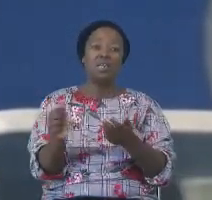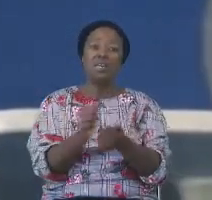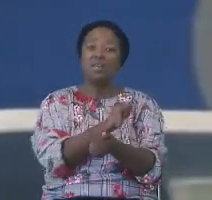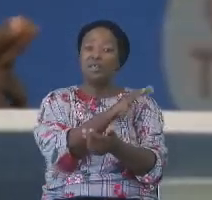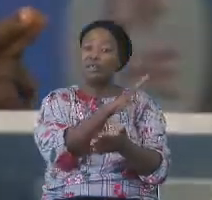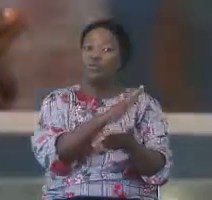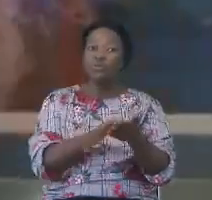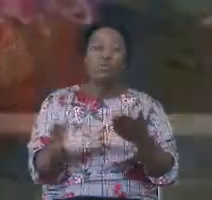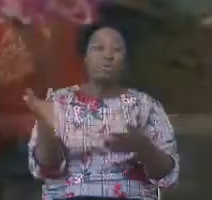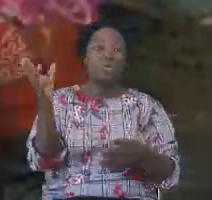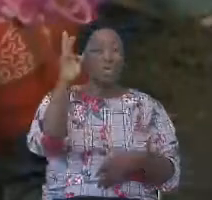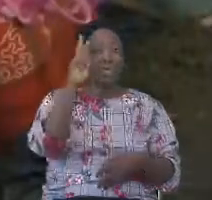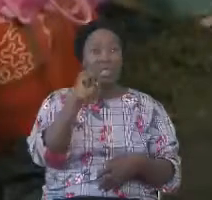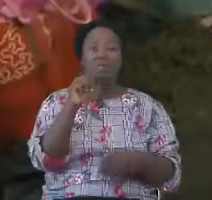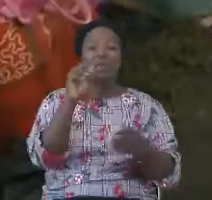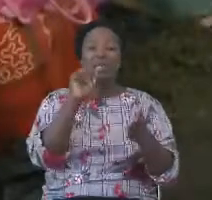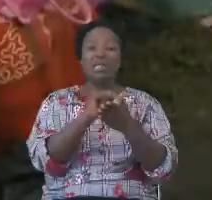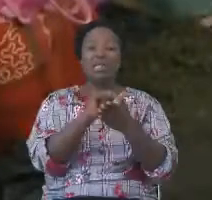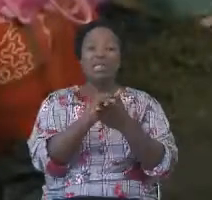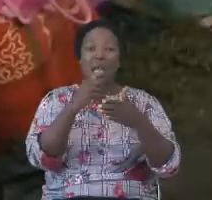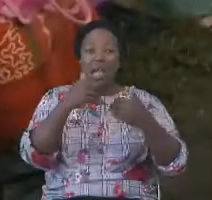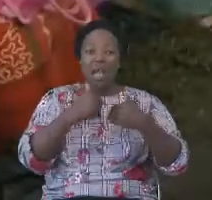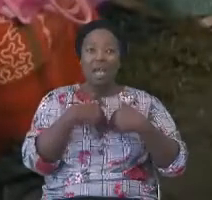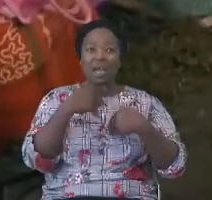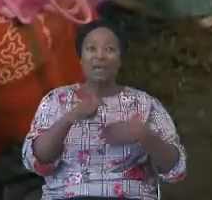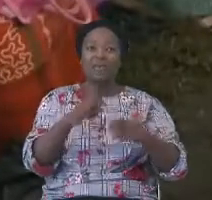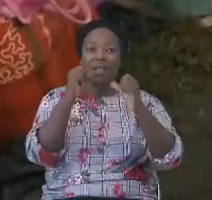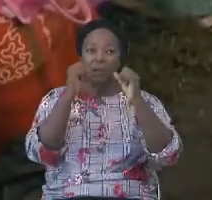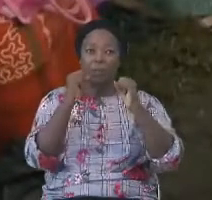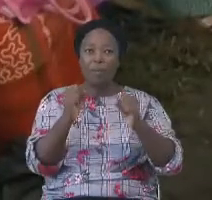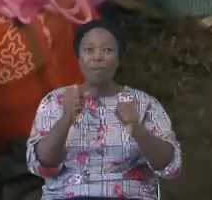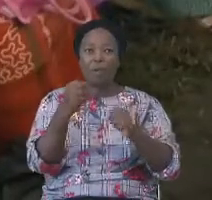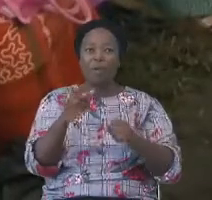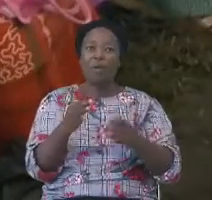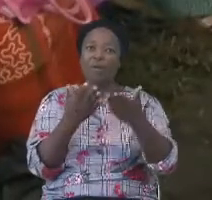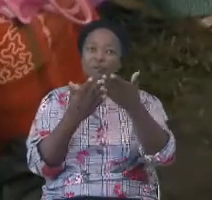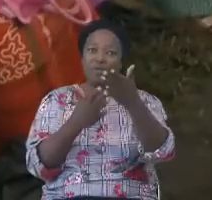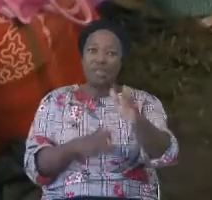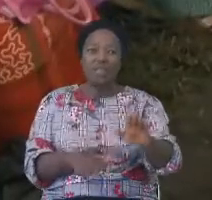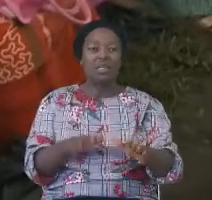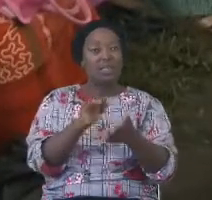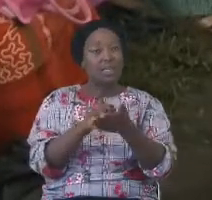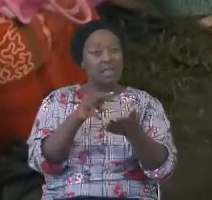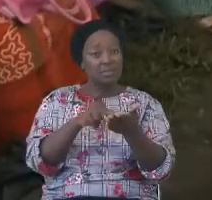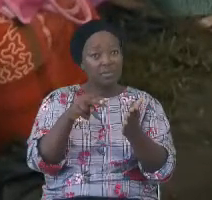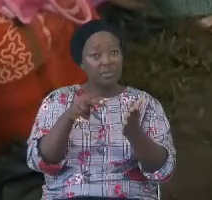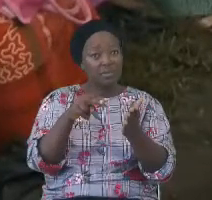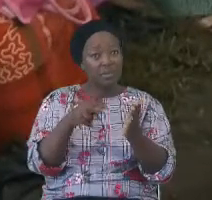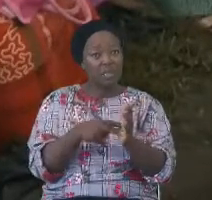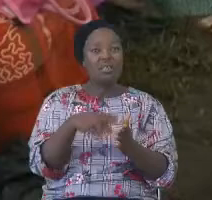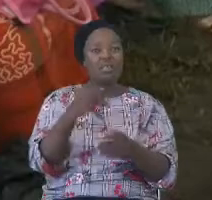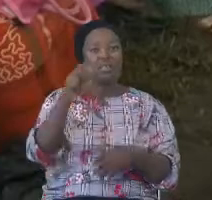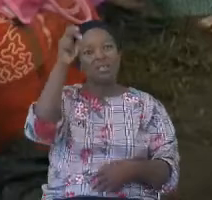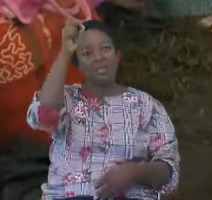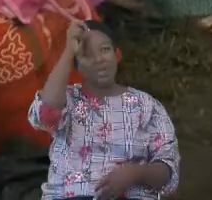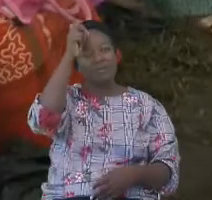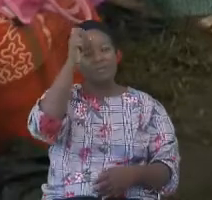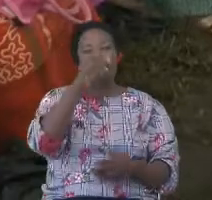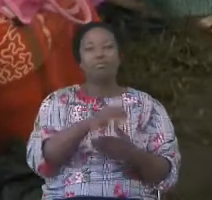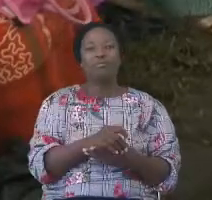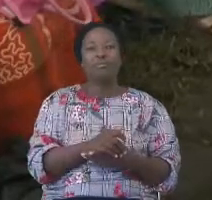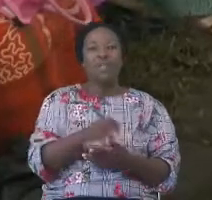might that he might destroy him that at the power of